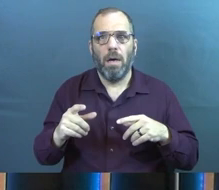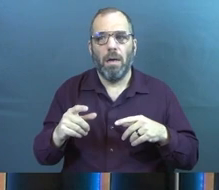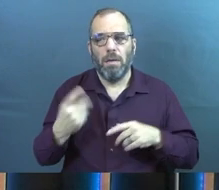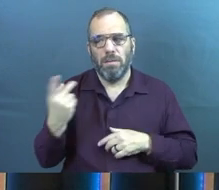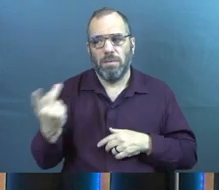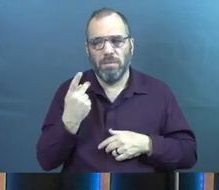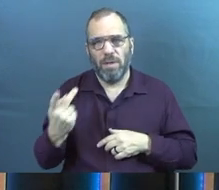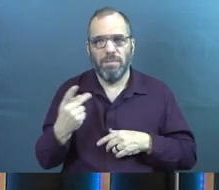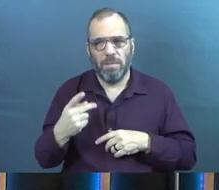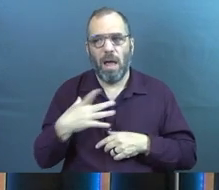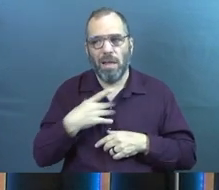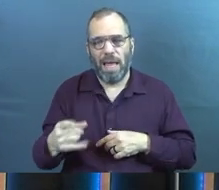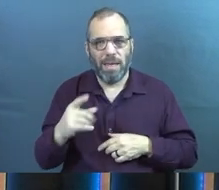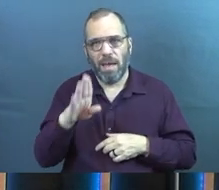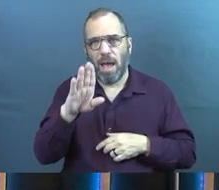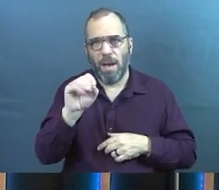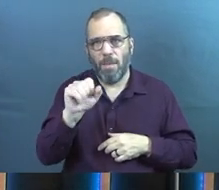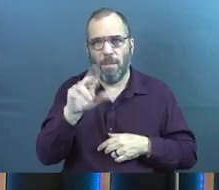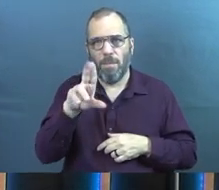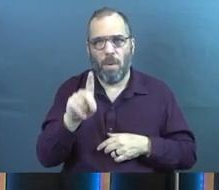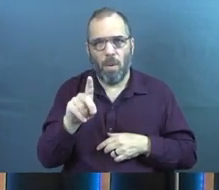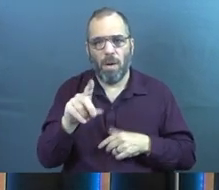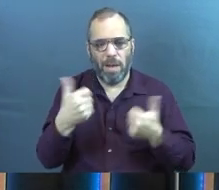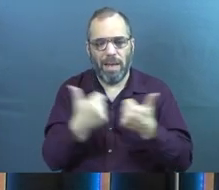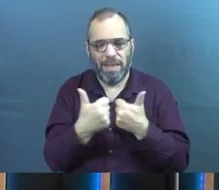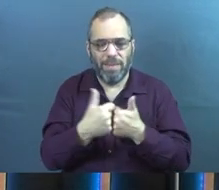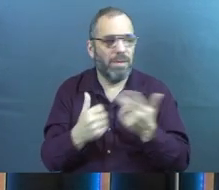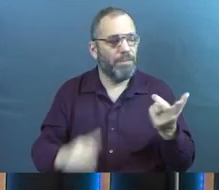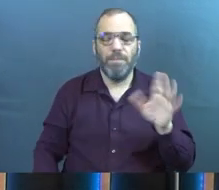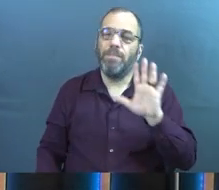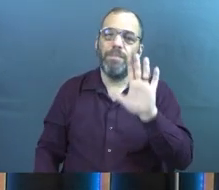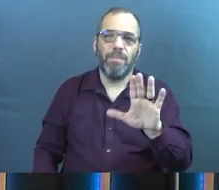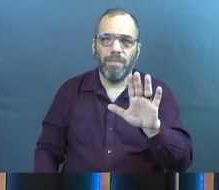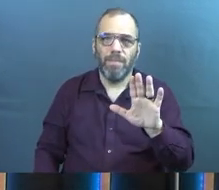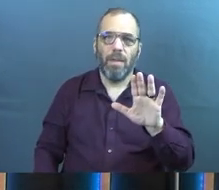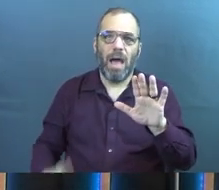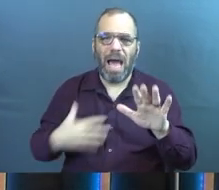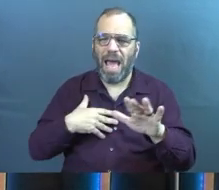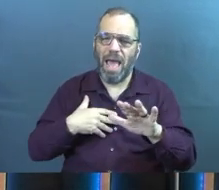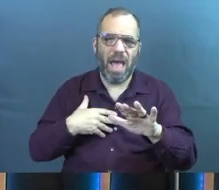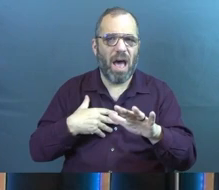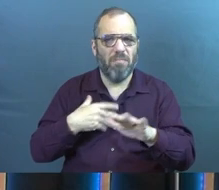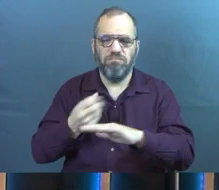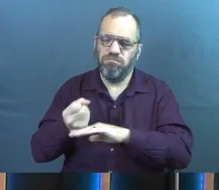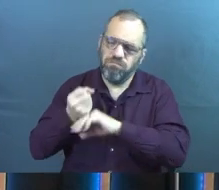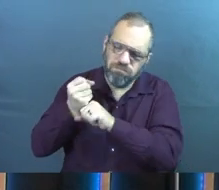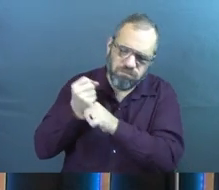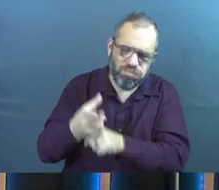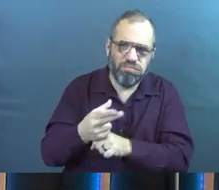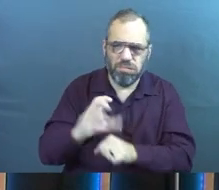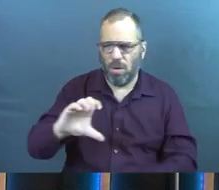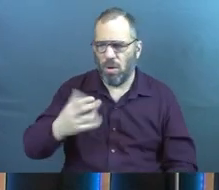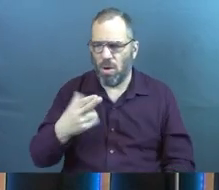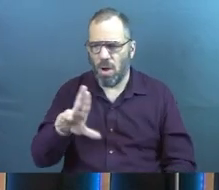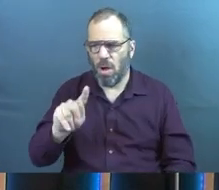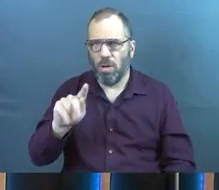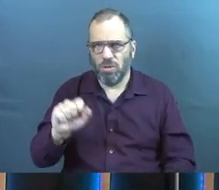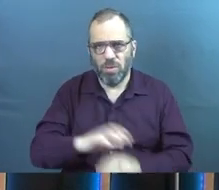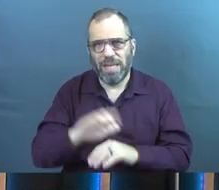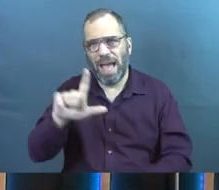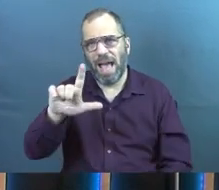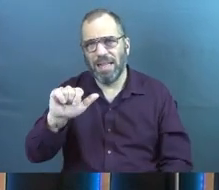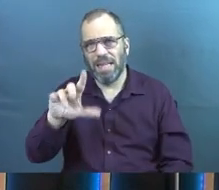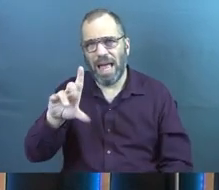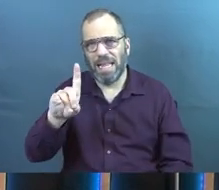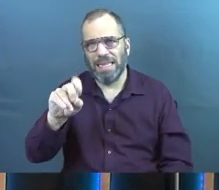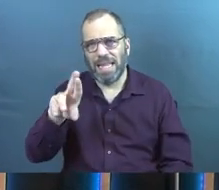and Ellie to like board games as well. And so I'll just tell you what, I have dominated at, you know, shoots and ladders, all this kind of stuff. I've